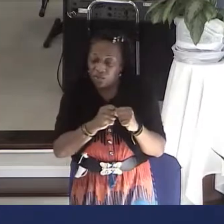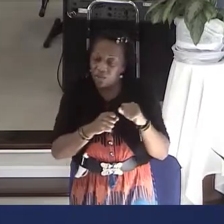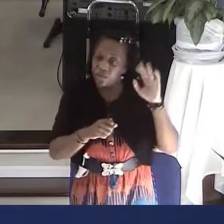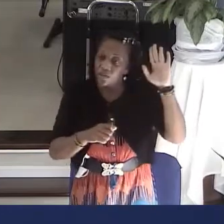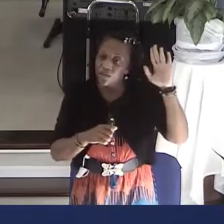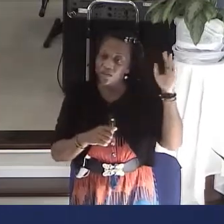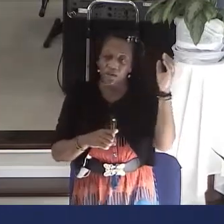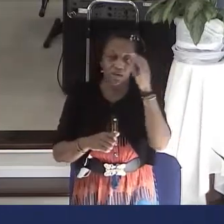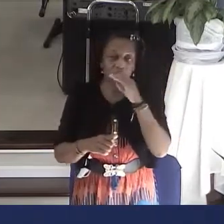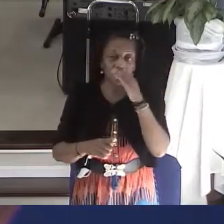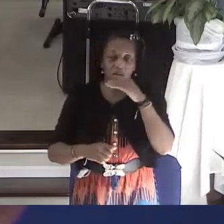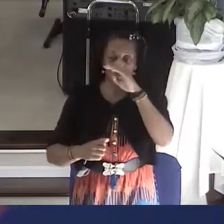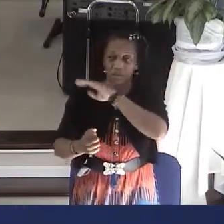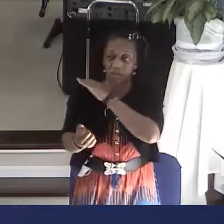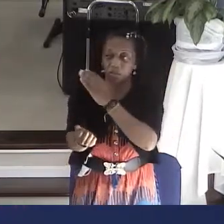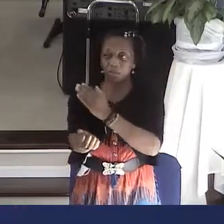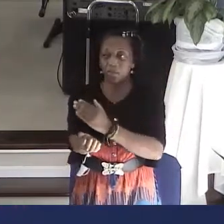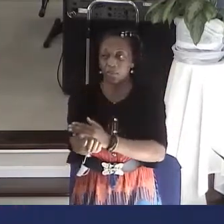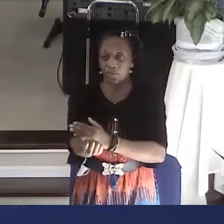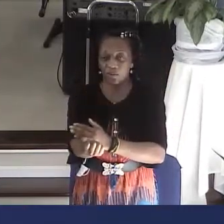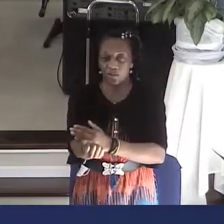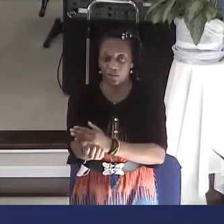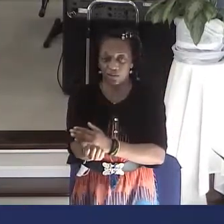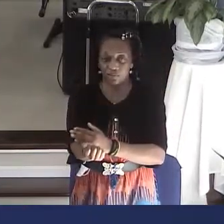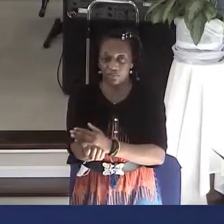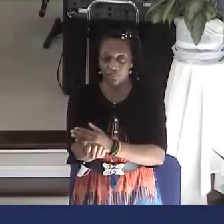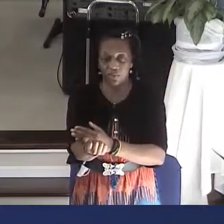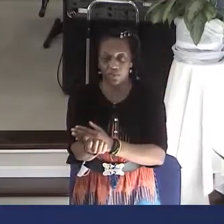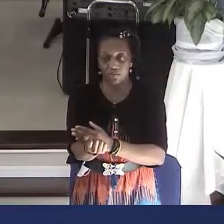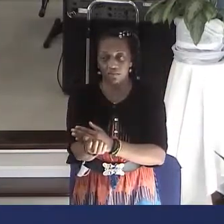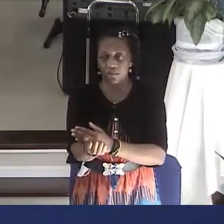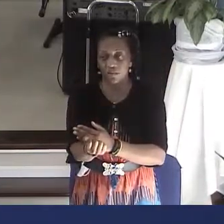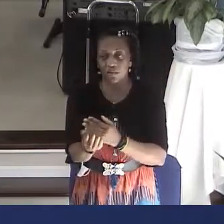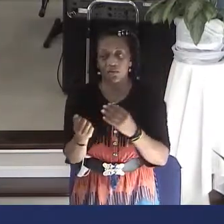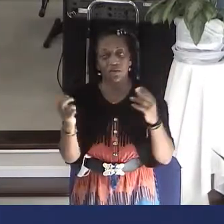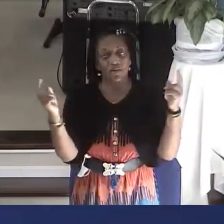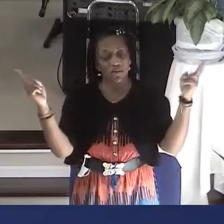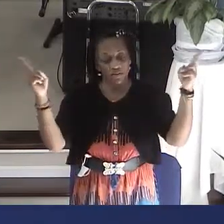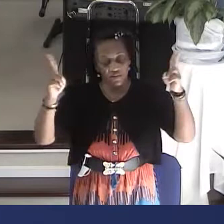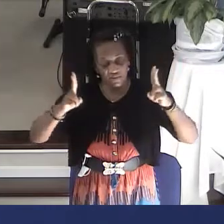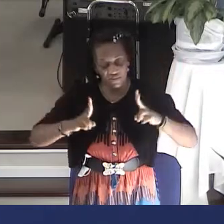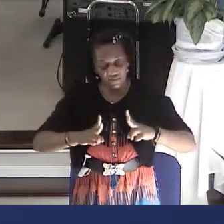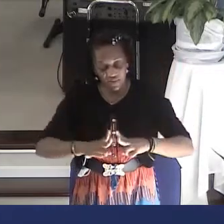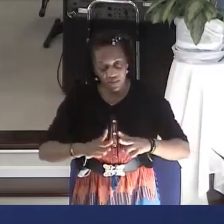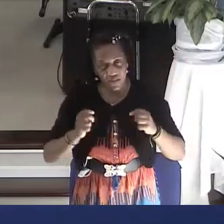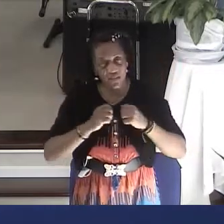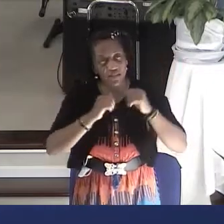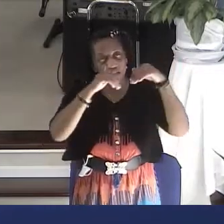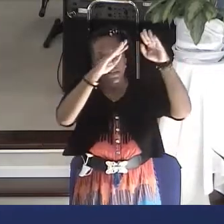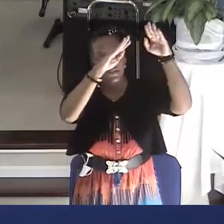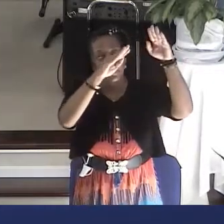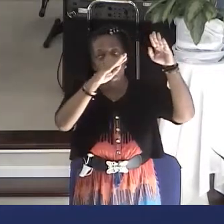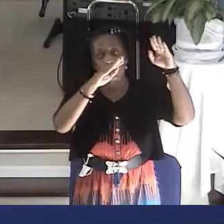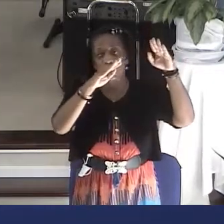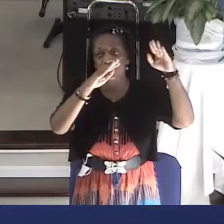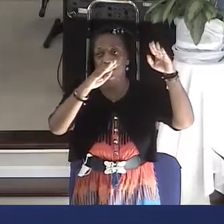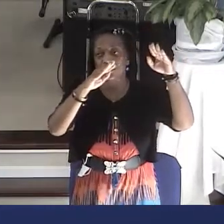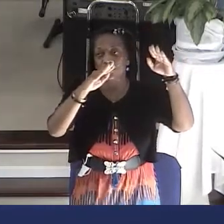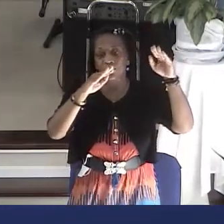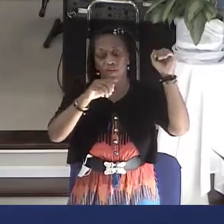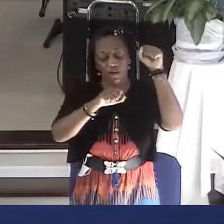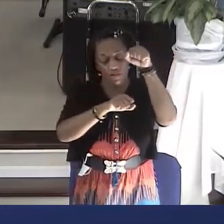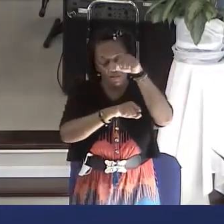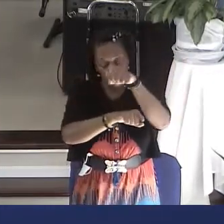Oh, the hills and the valleys and the mountain and the plains bow down before you this morning, because you